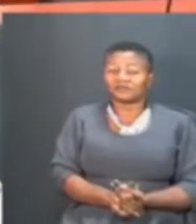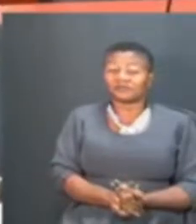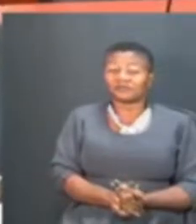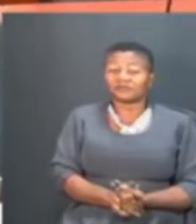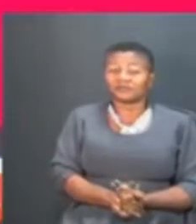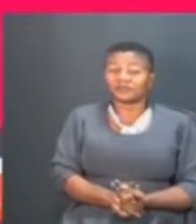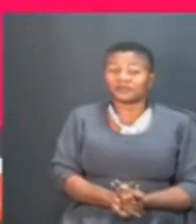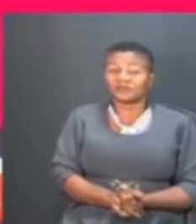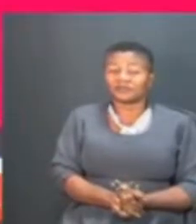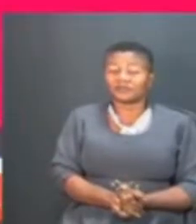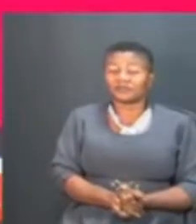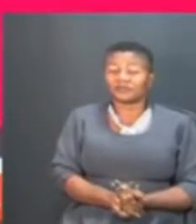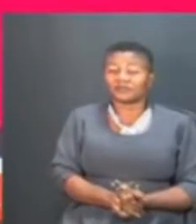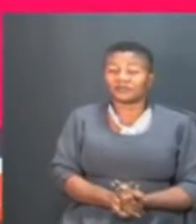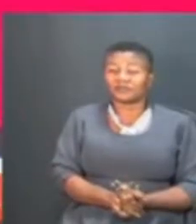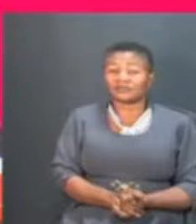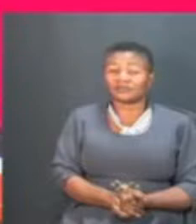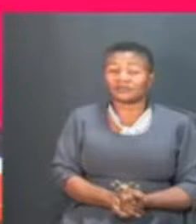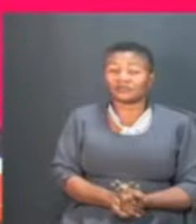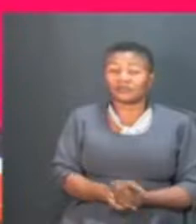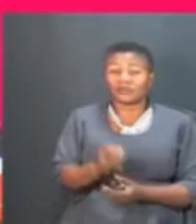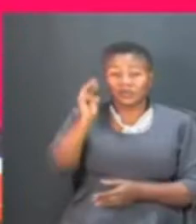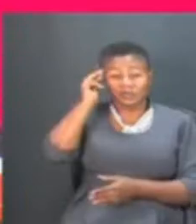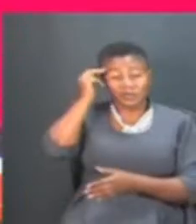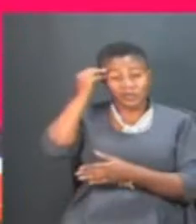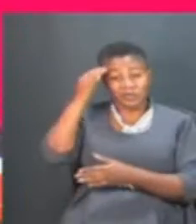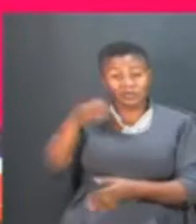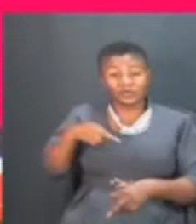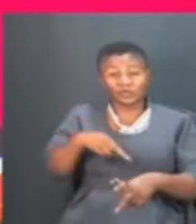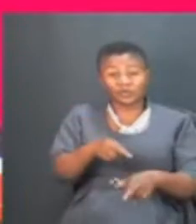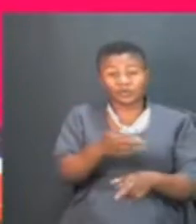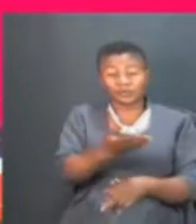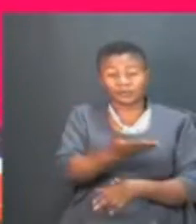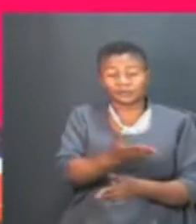Yes, Minister for Roads and Highways.